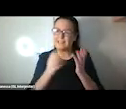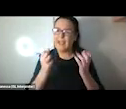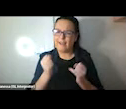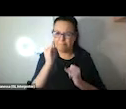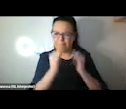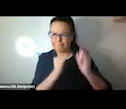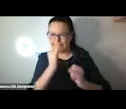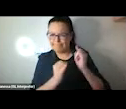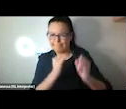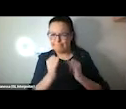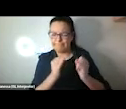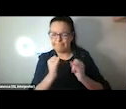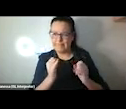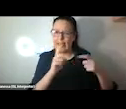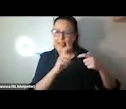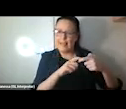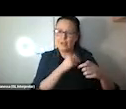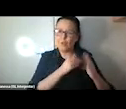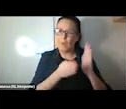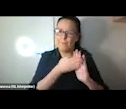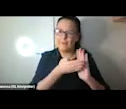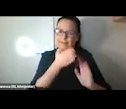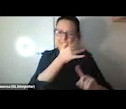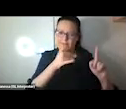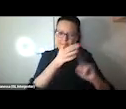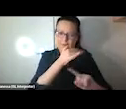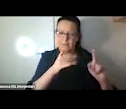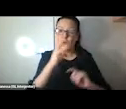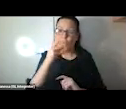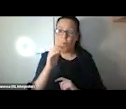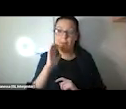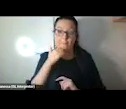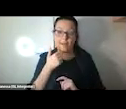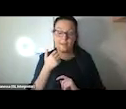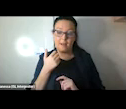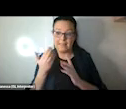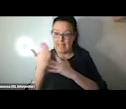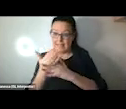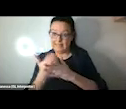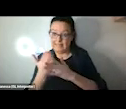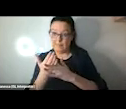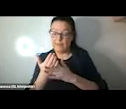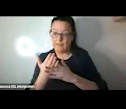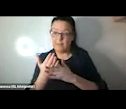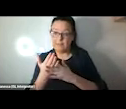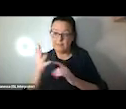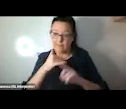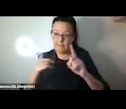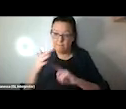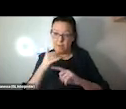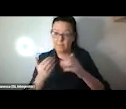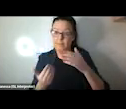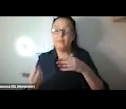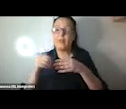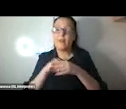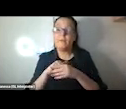relation to the built environment in particular, because the accessibility requirements for the built environment have been devolved to member states essentially with an